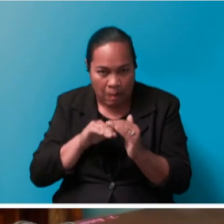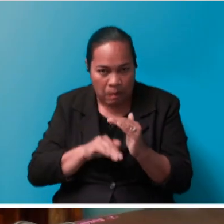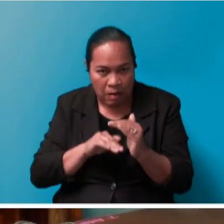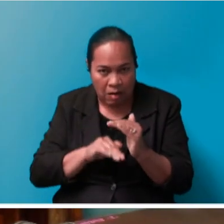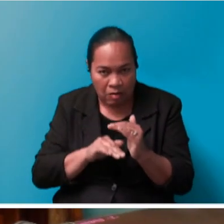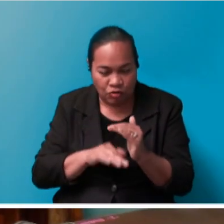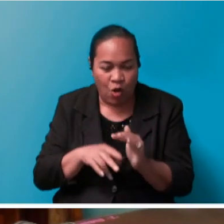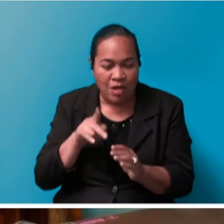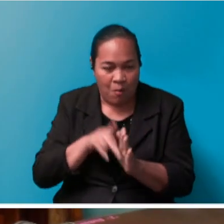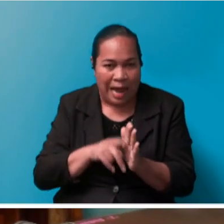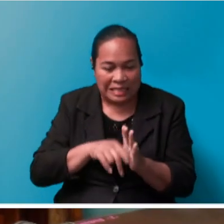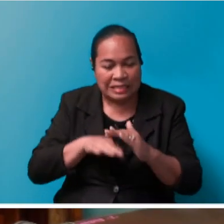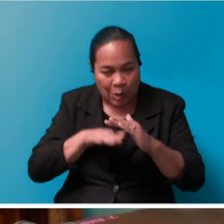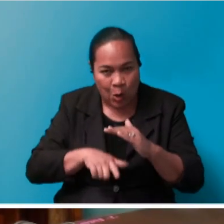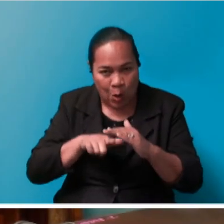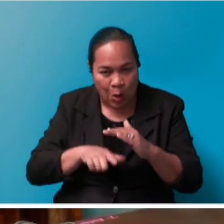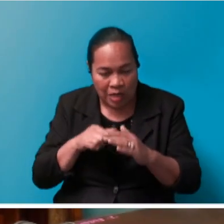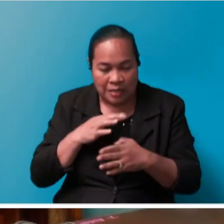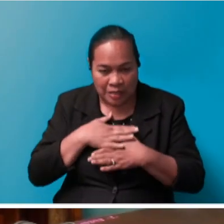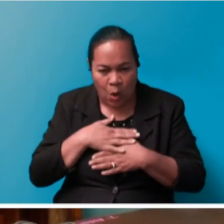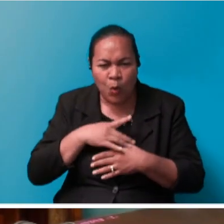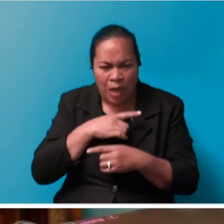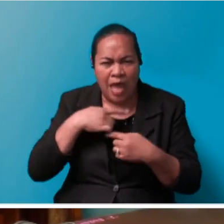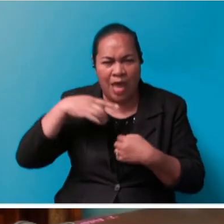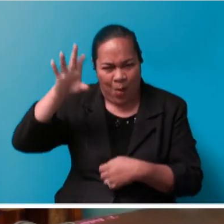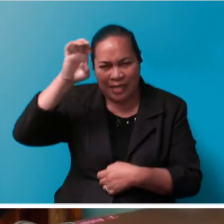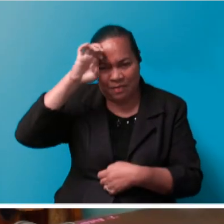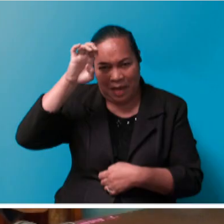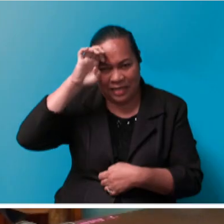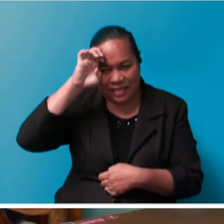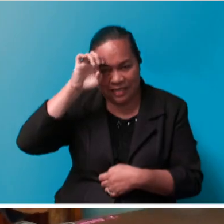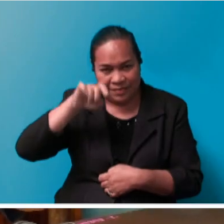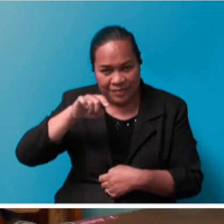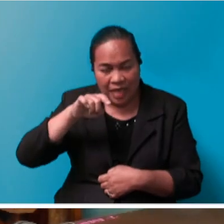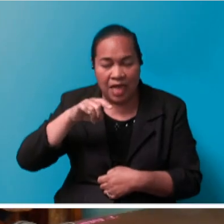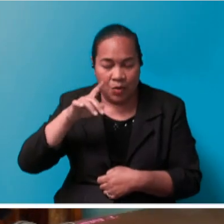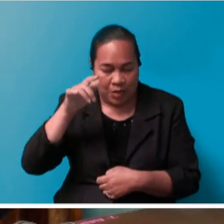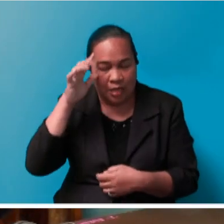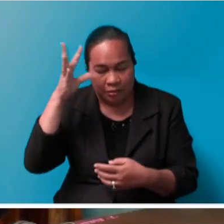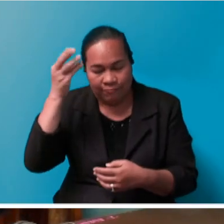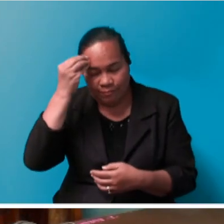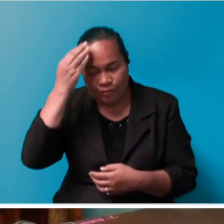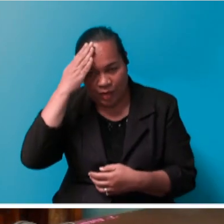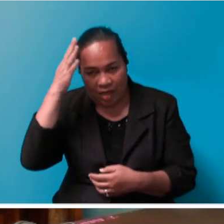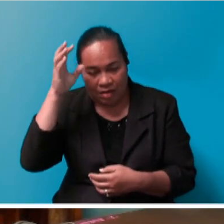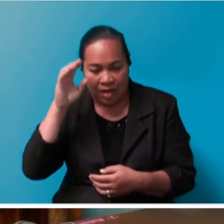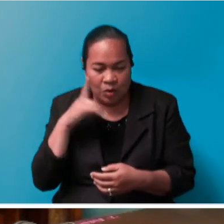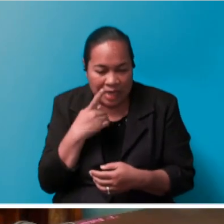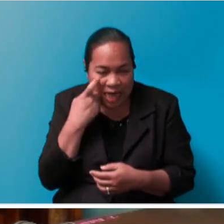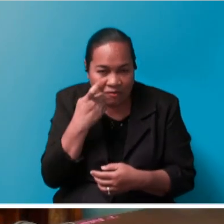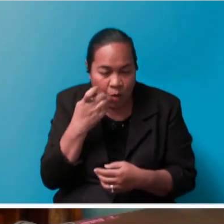price. And some of us were kind of expecting that. And we did take that into account, Mr. Speaker, very carefully when